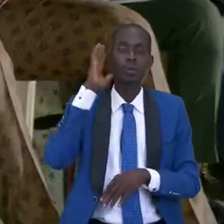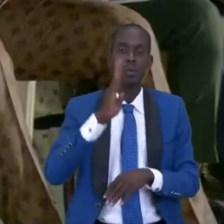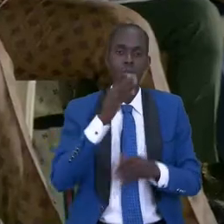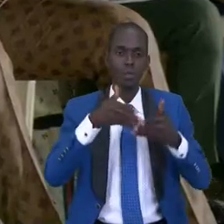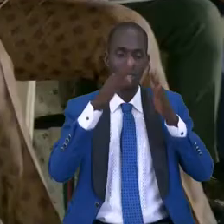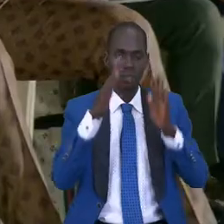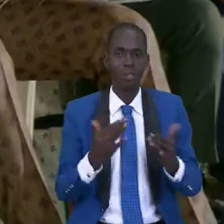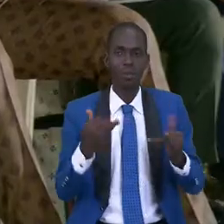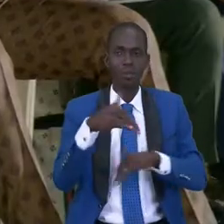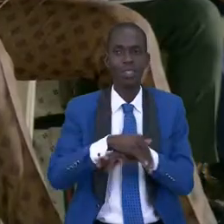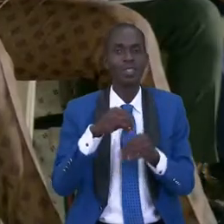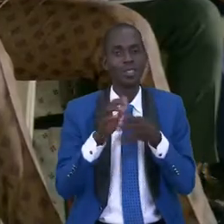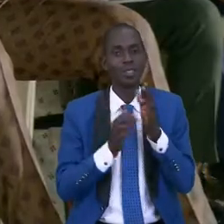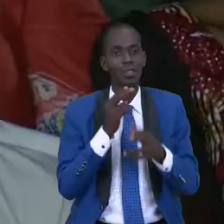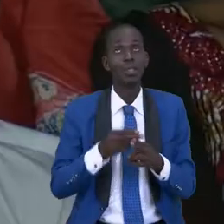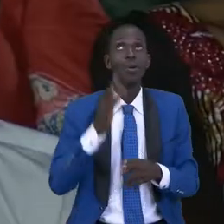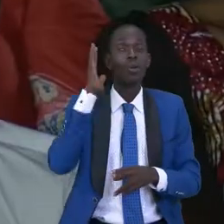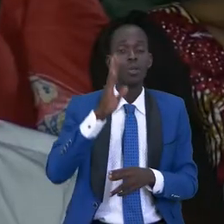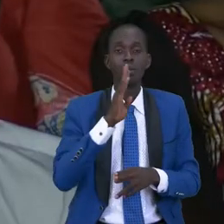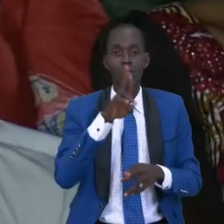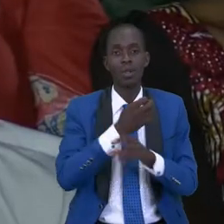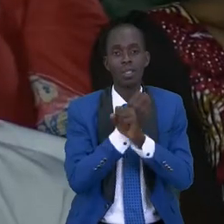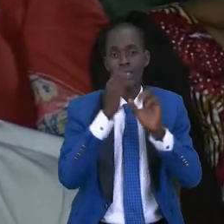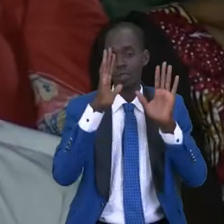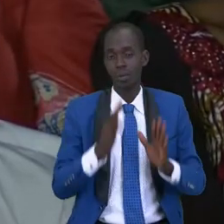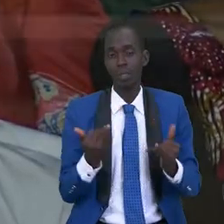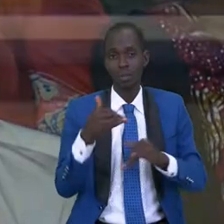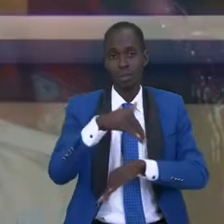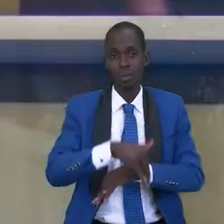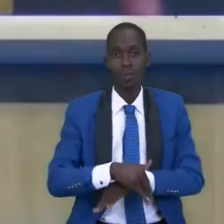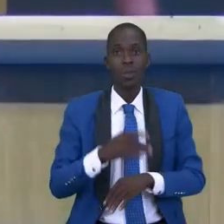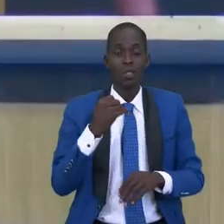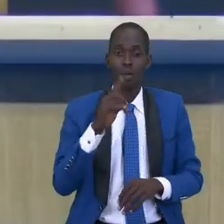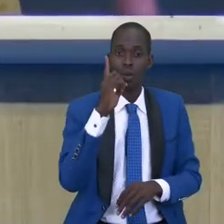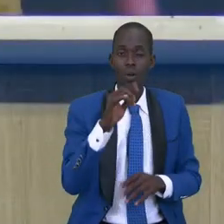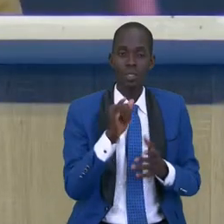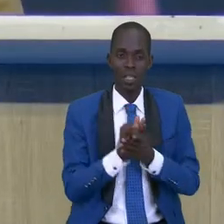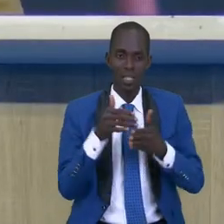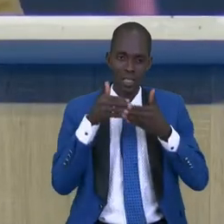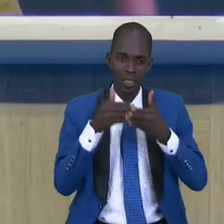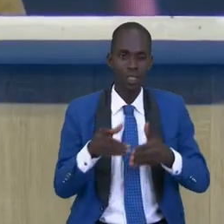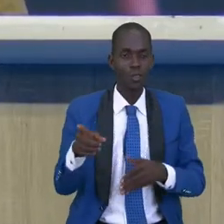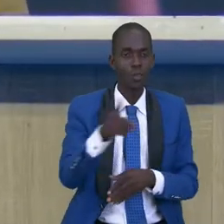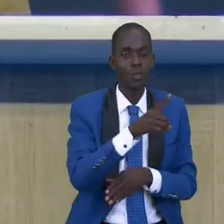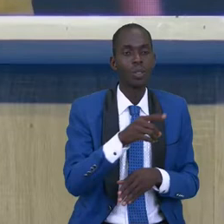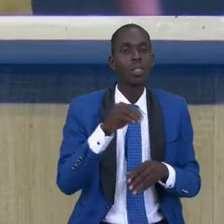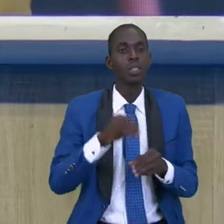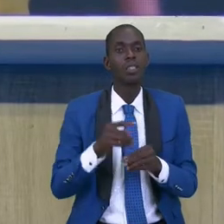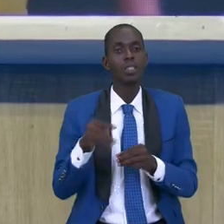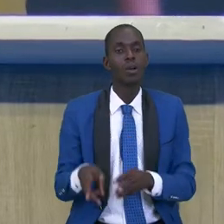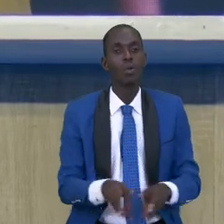your redeemer tonight, and the one that will lead you. He leads me in the path